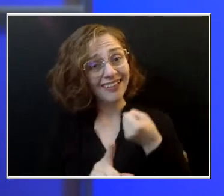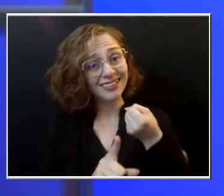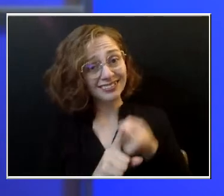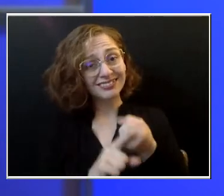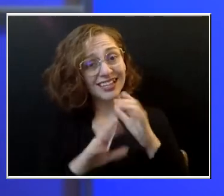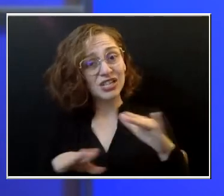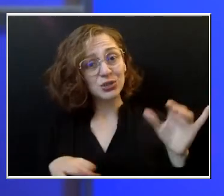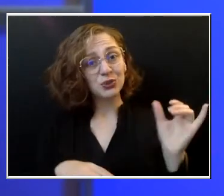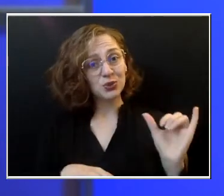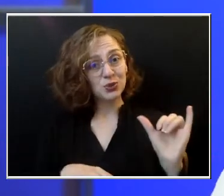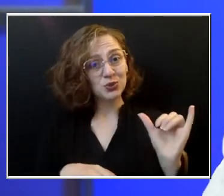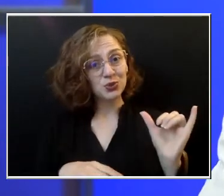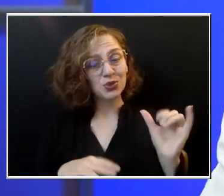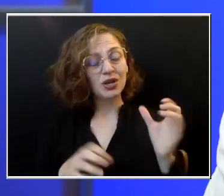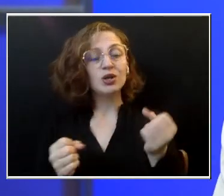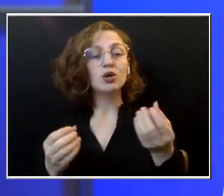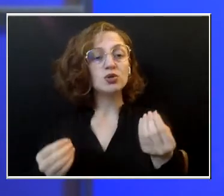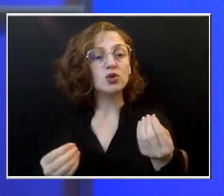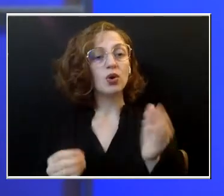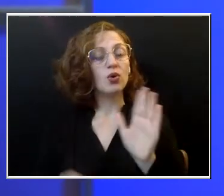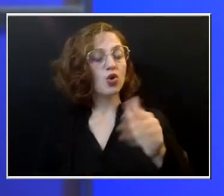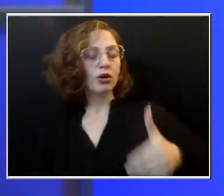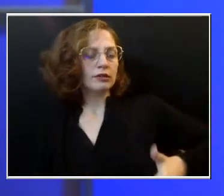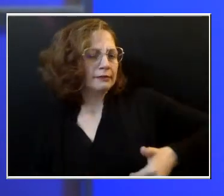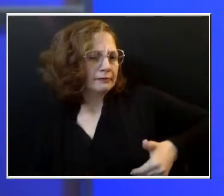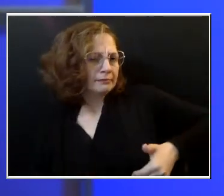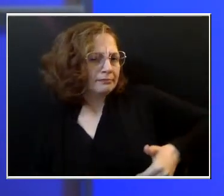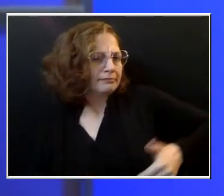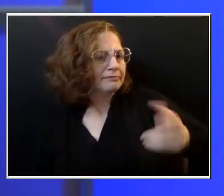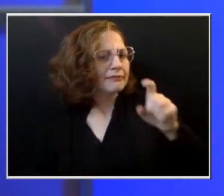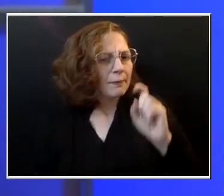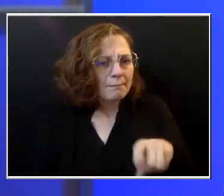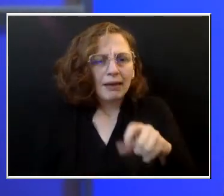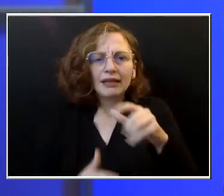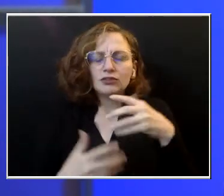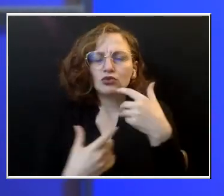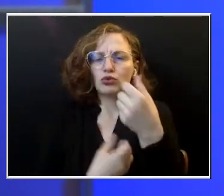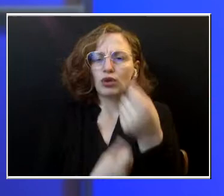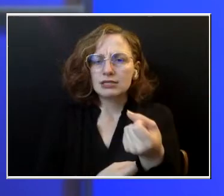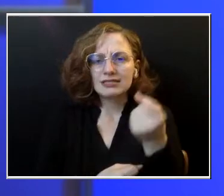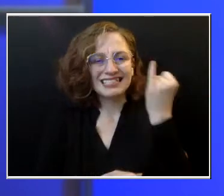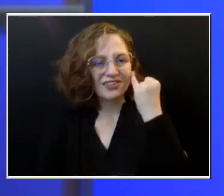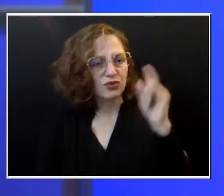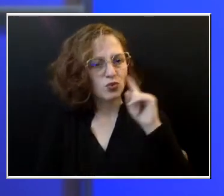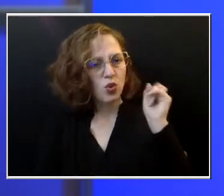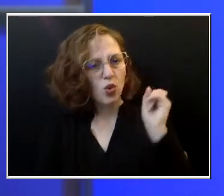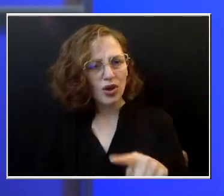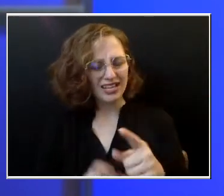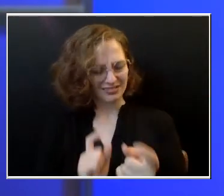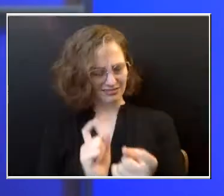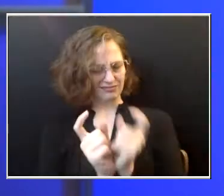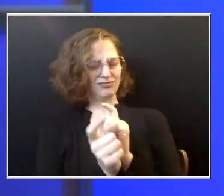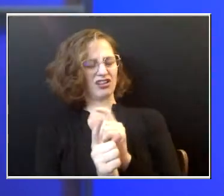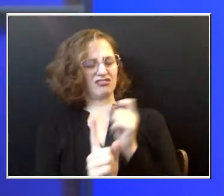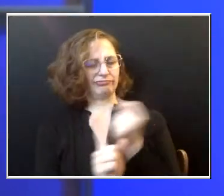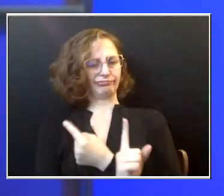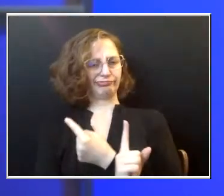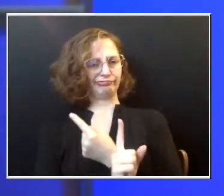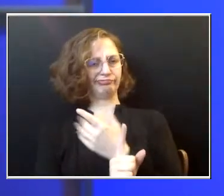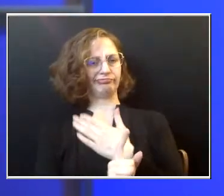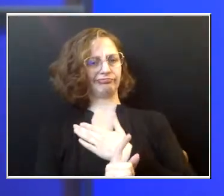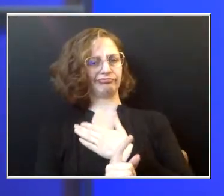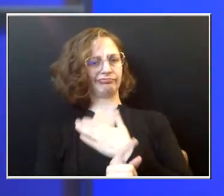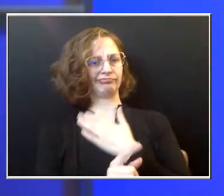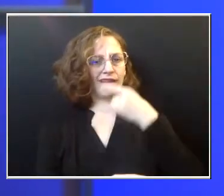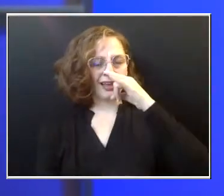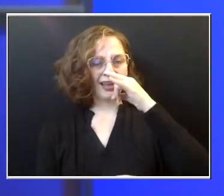signs you've seen that have changed in your child are really important, and just awareness that clots and strokes can happen in kids is really important because